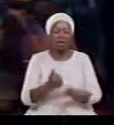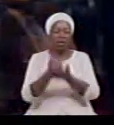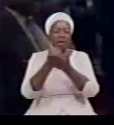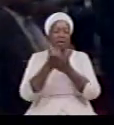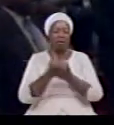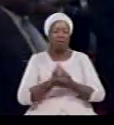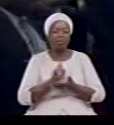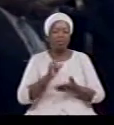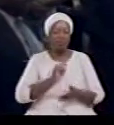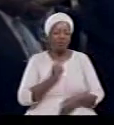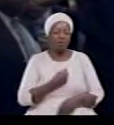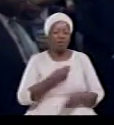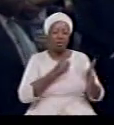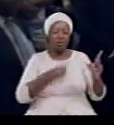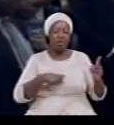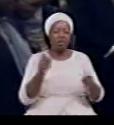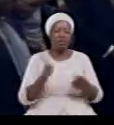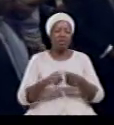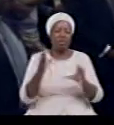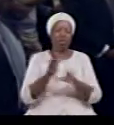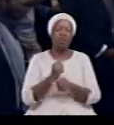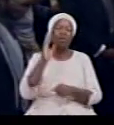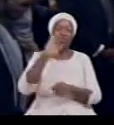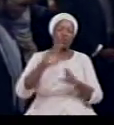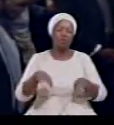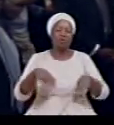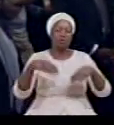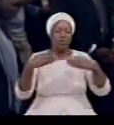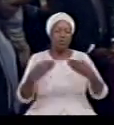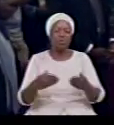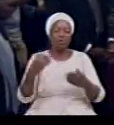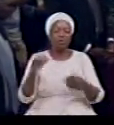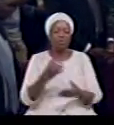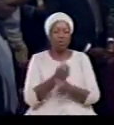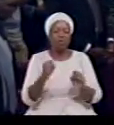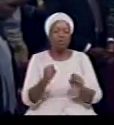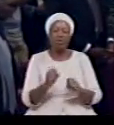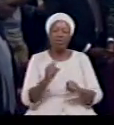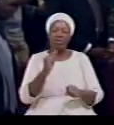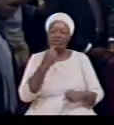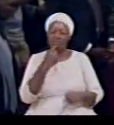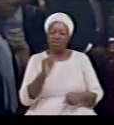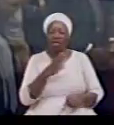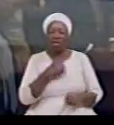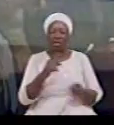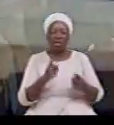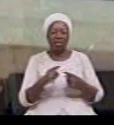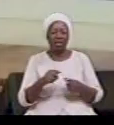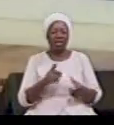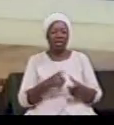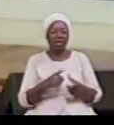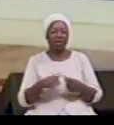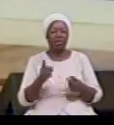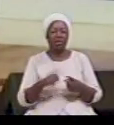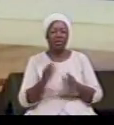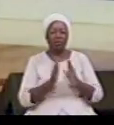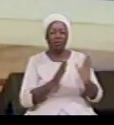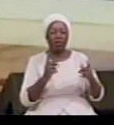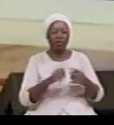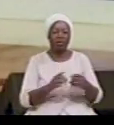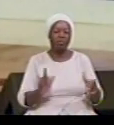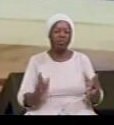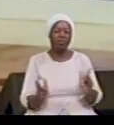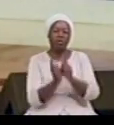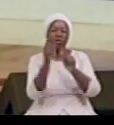take your provision of salvation seriously and to prepare to meet you in glory. Thank you, because we know you